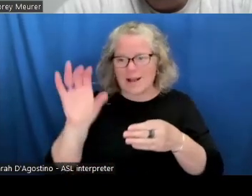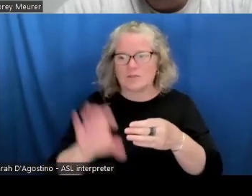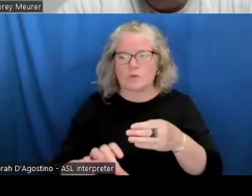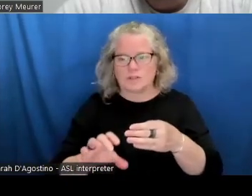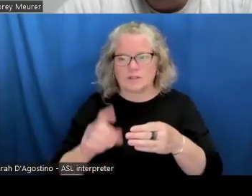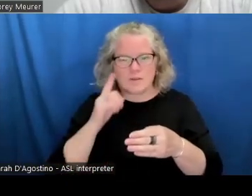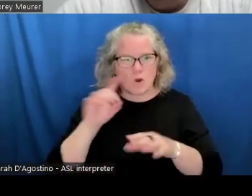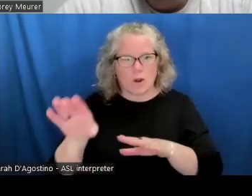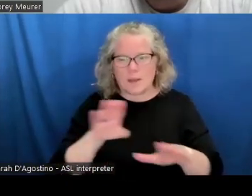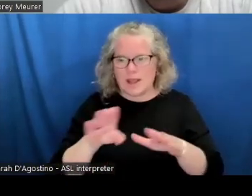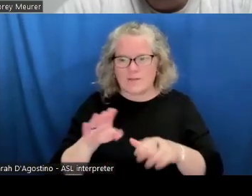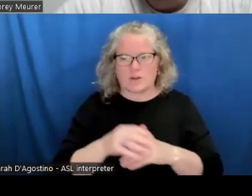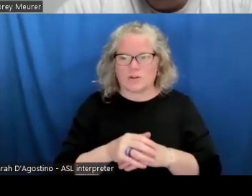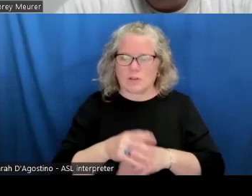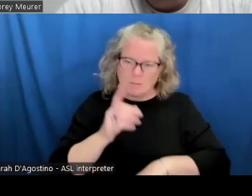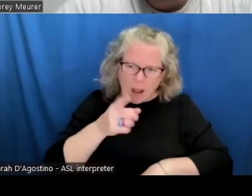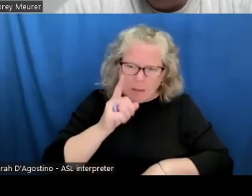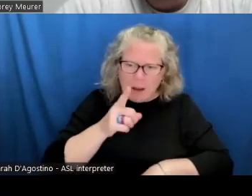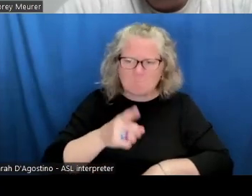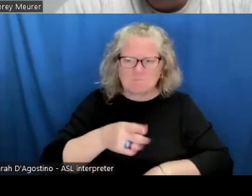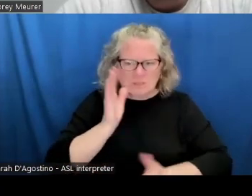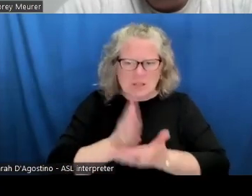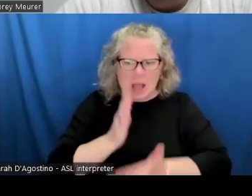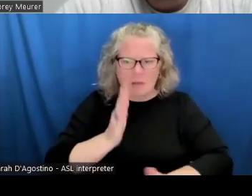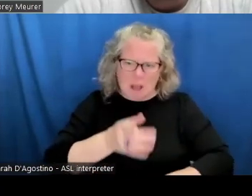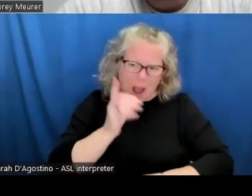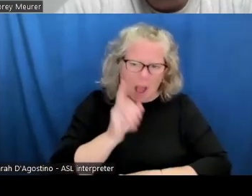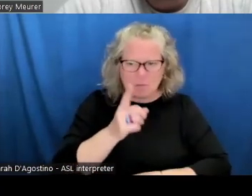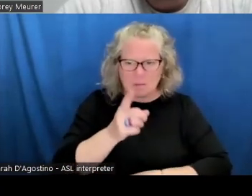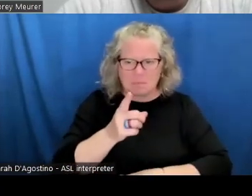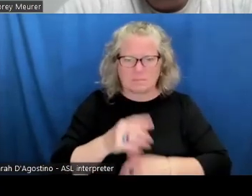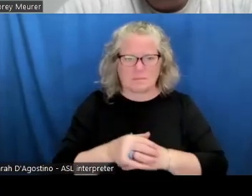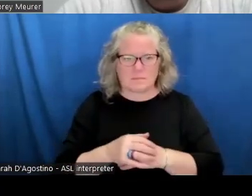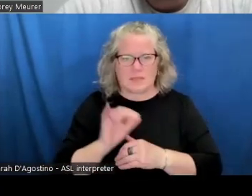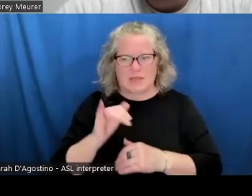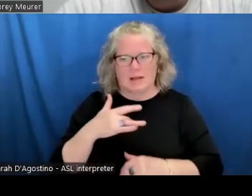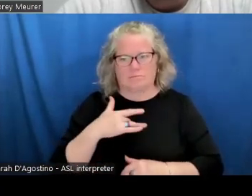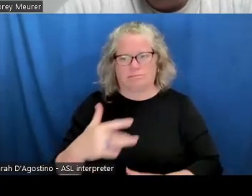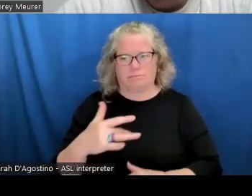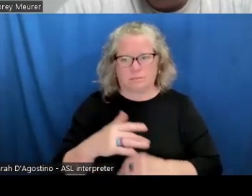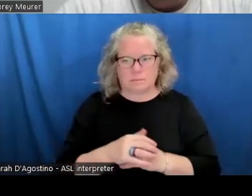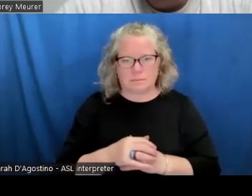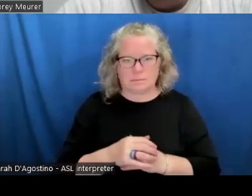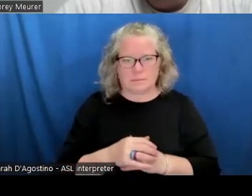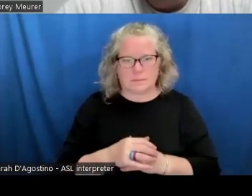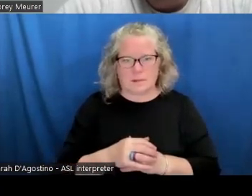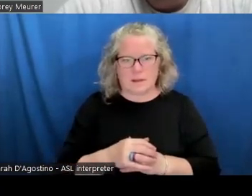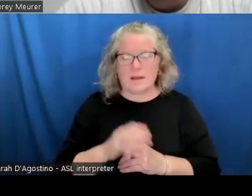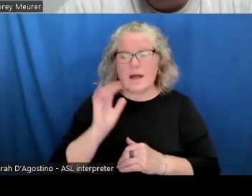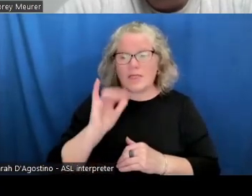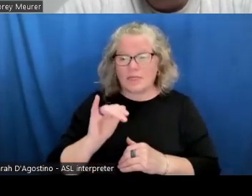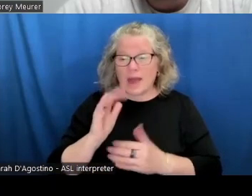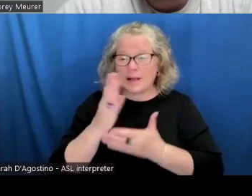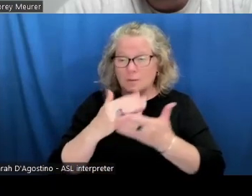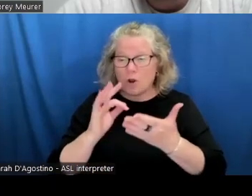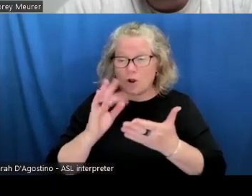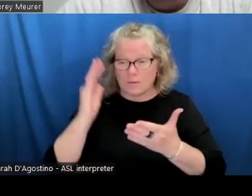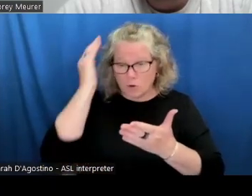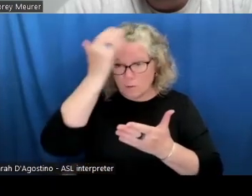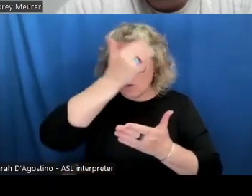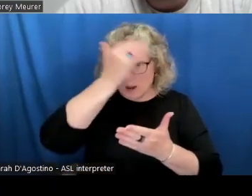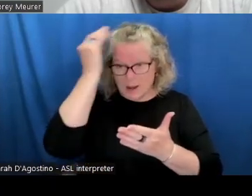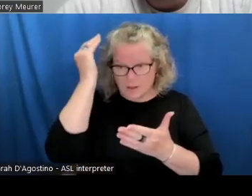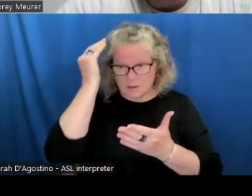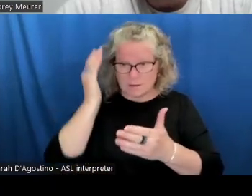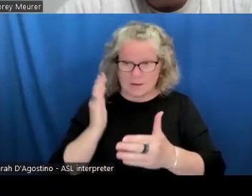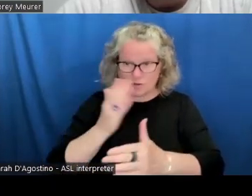They're shaking fingers and telling somebody, stop that, you need to do this. That's an upstairs brain intervention, while most children who've